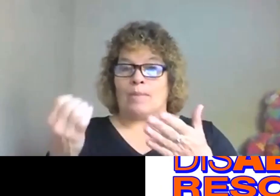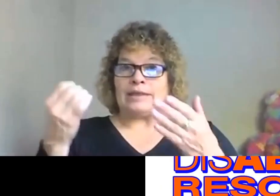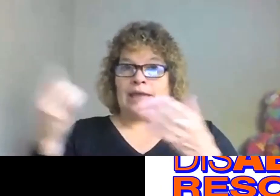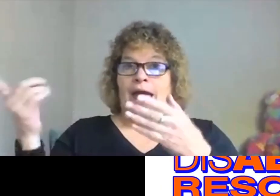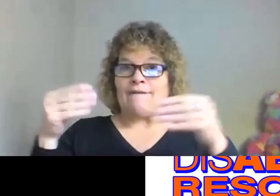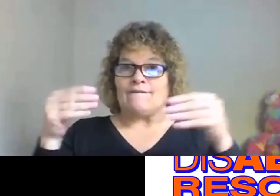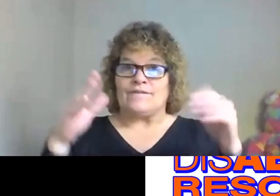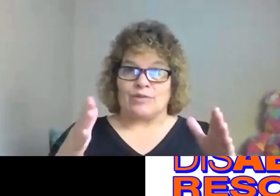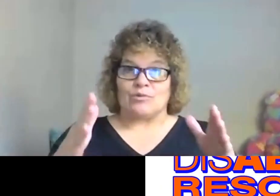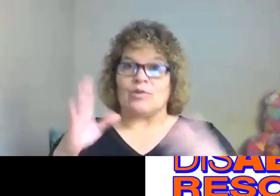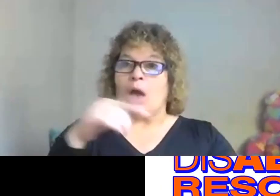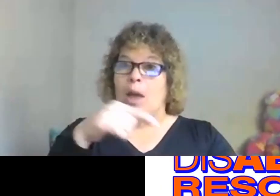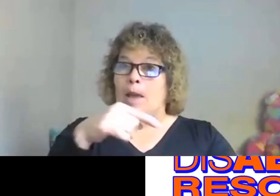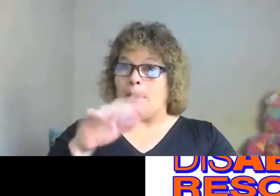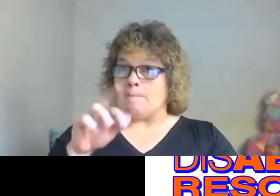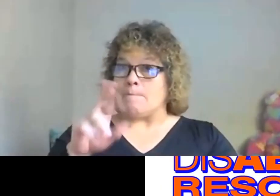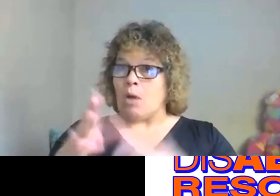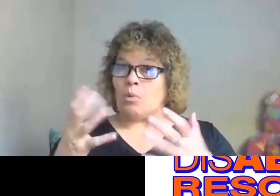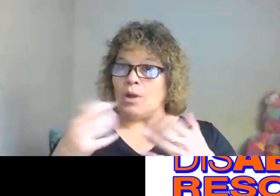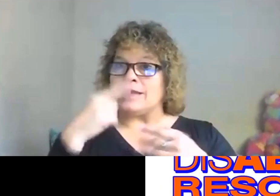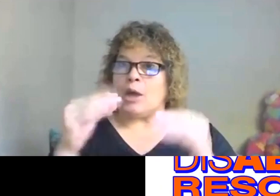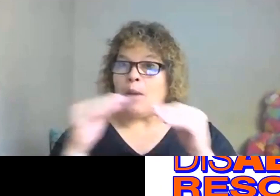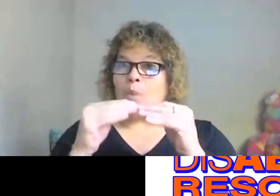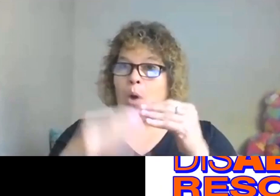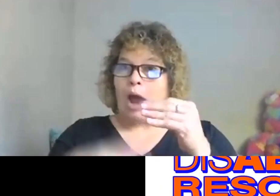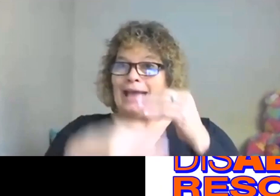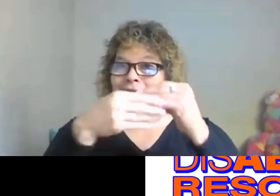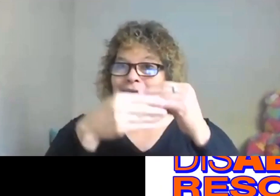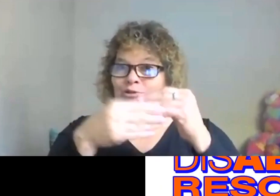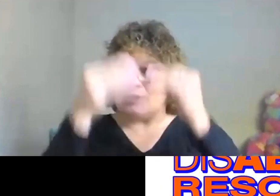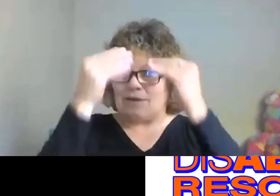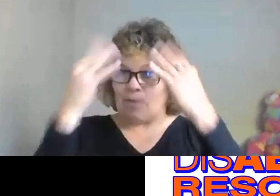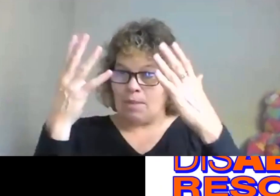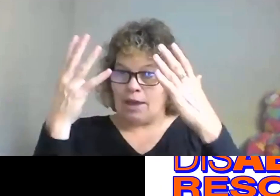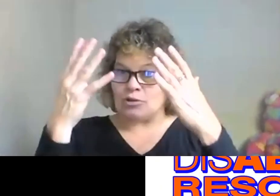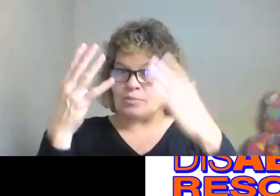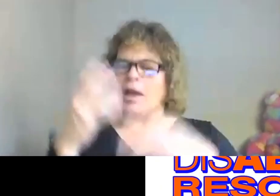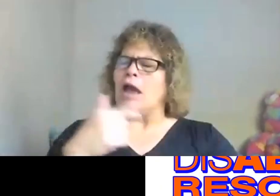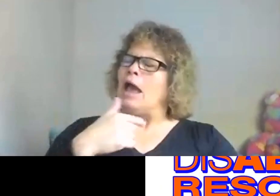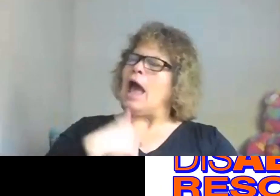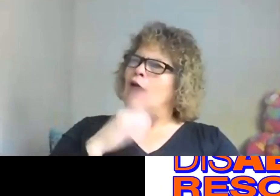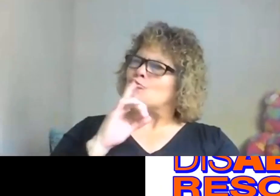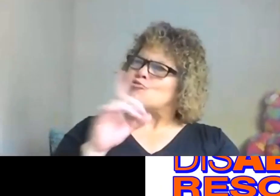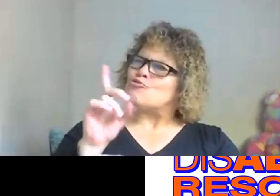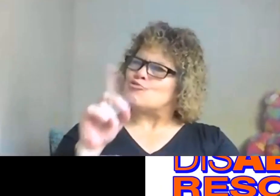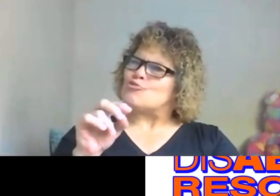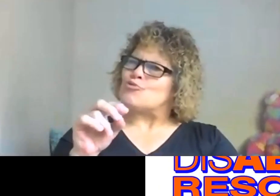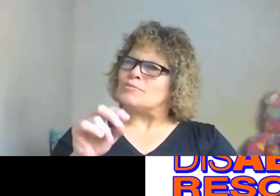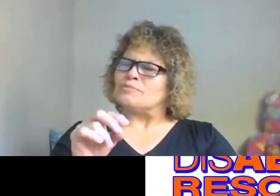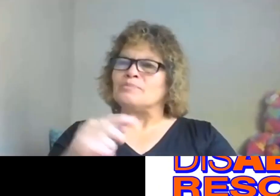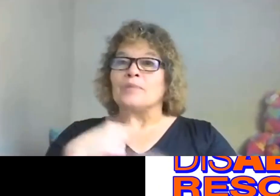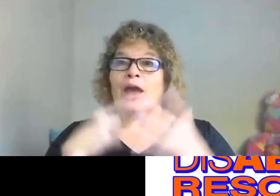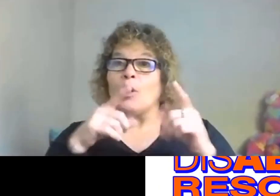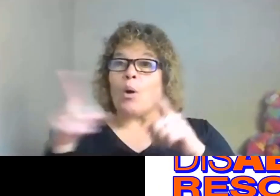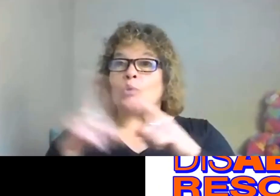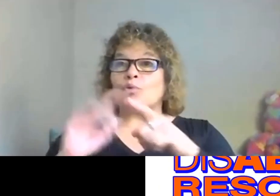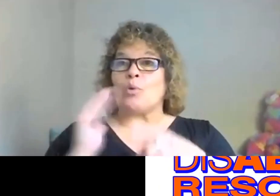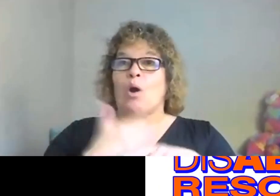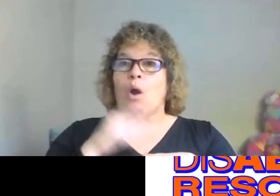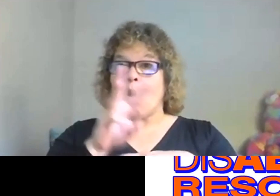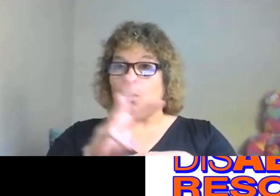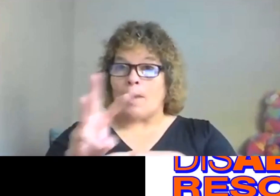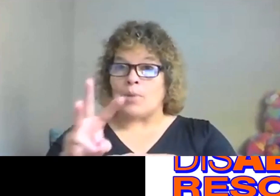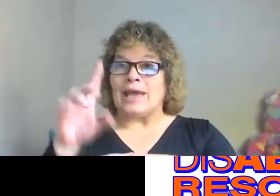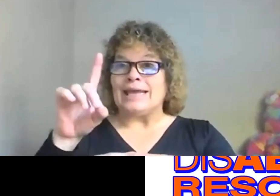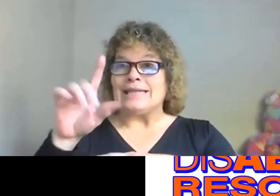a little bit more about how to get some additional information. I sure do. Yes, you can go to our website,